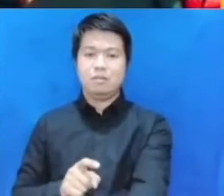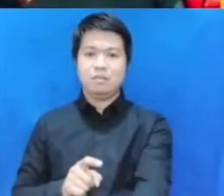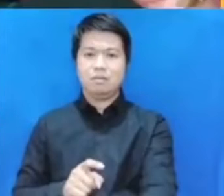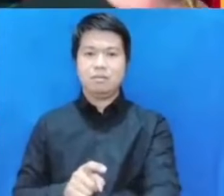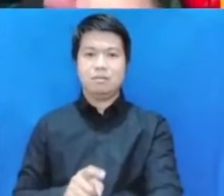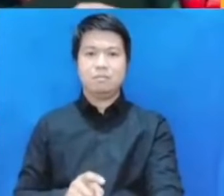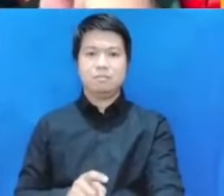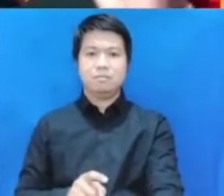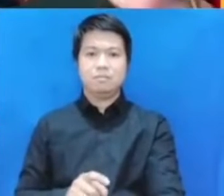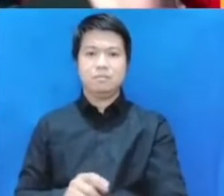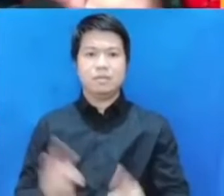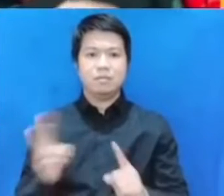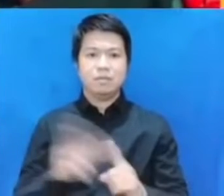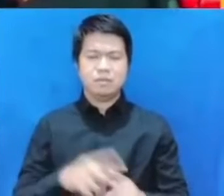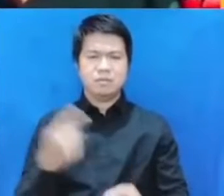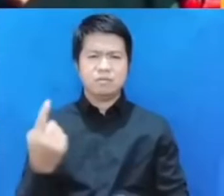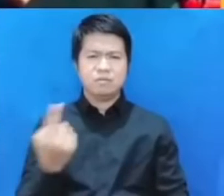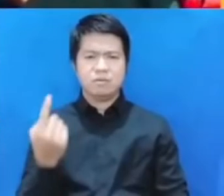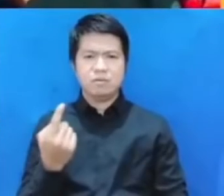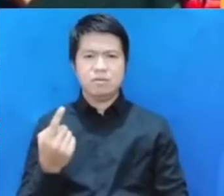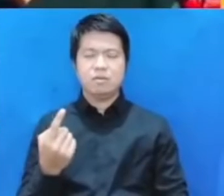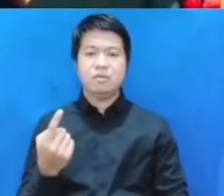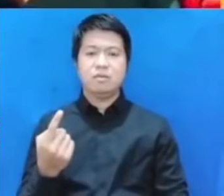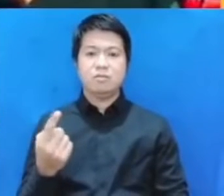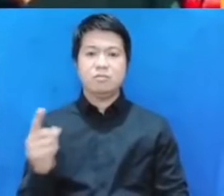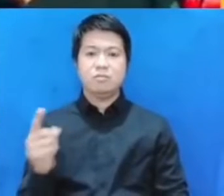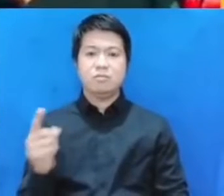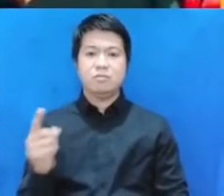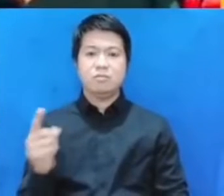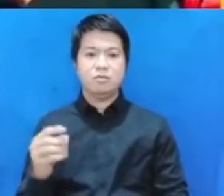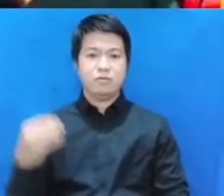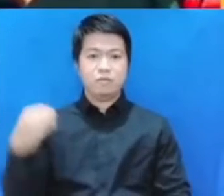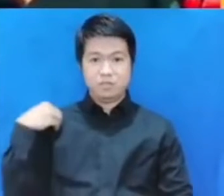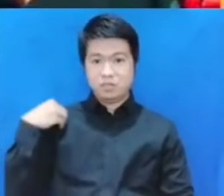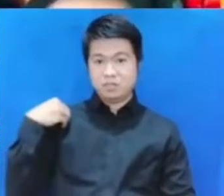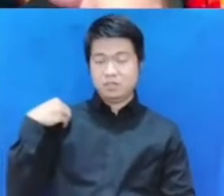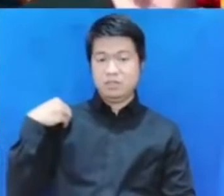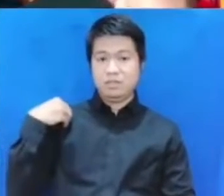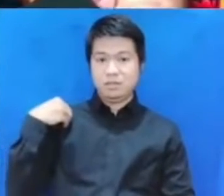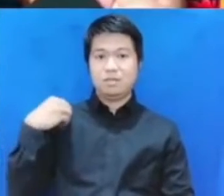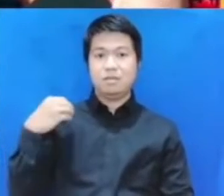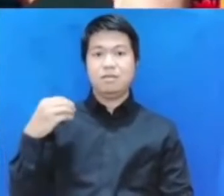only to those who are officially reassigned to central office,